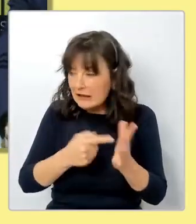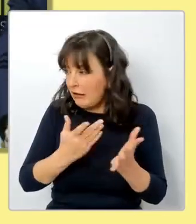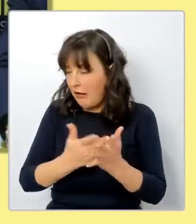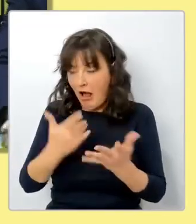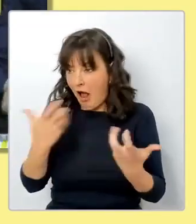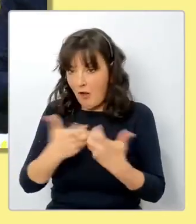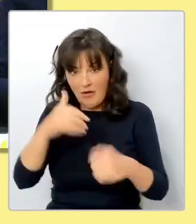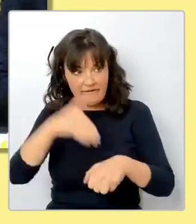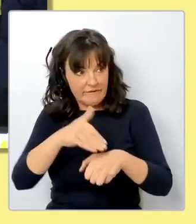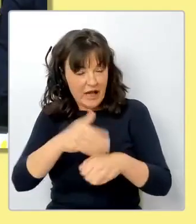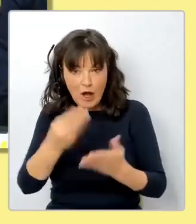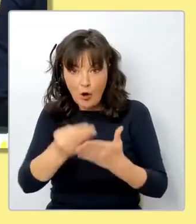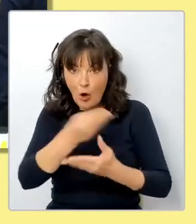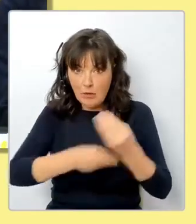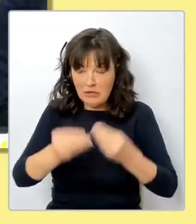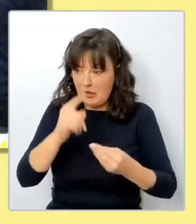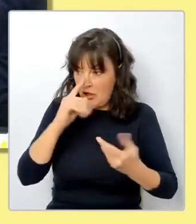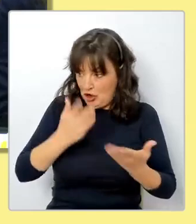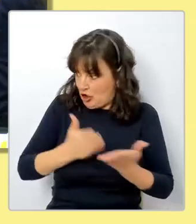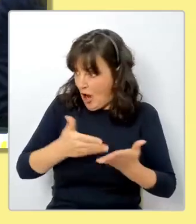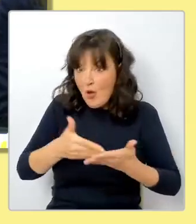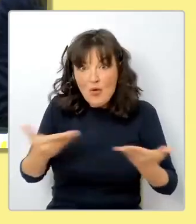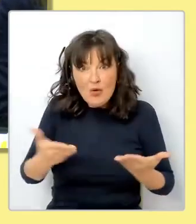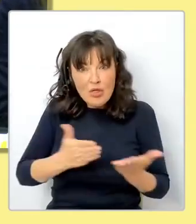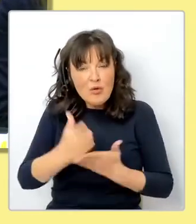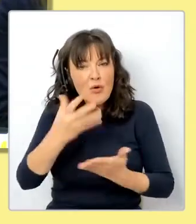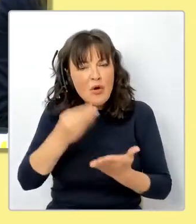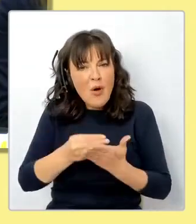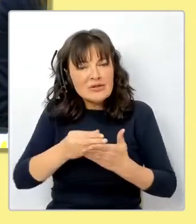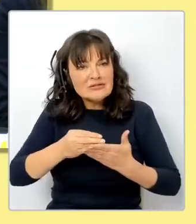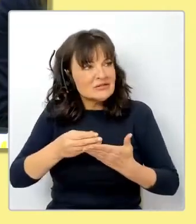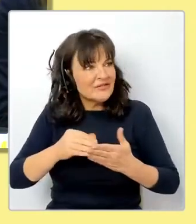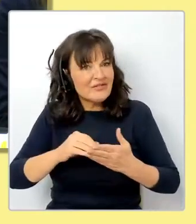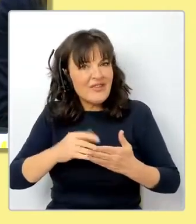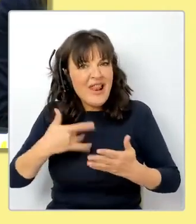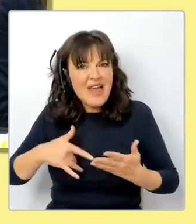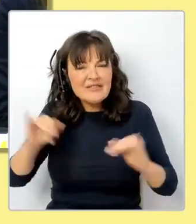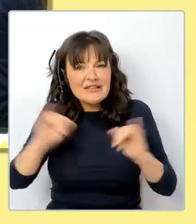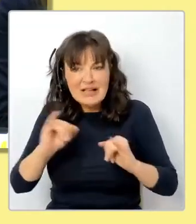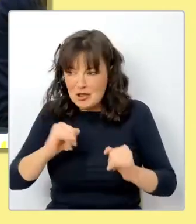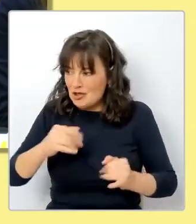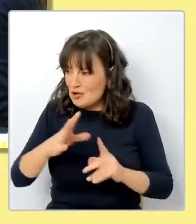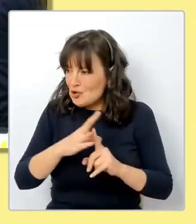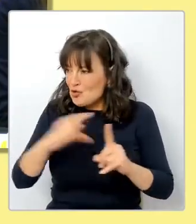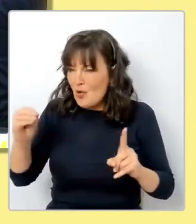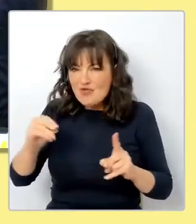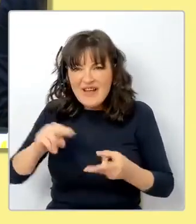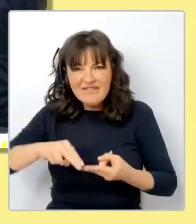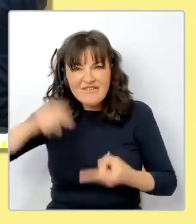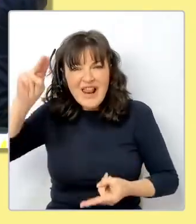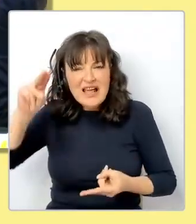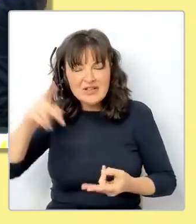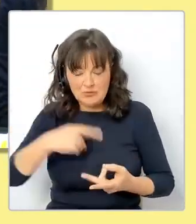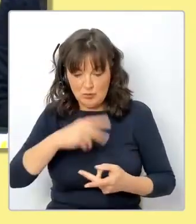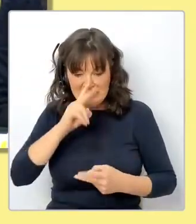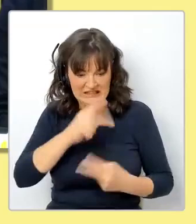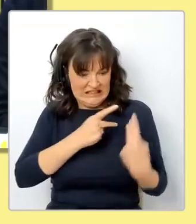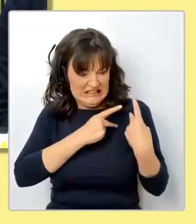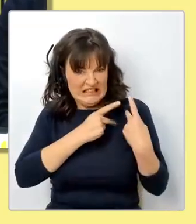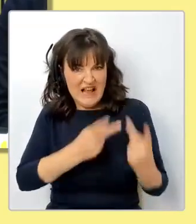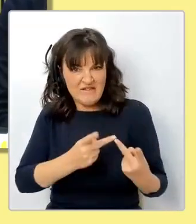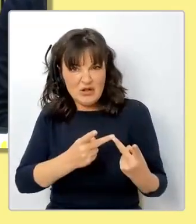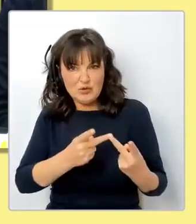going through the cost of living crisis and Tory inflation, considering that we're seeing devolution constantly being chipped away